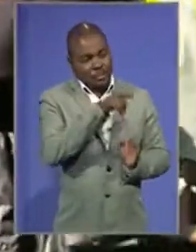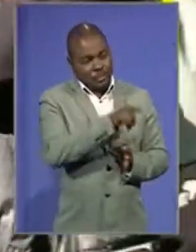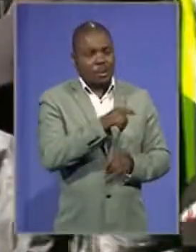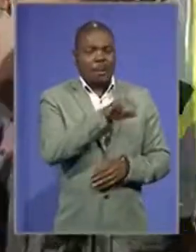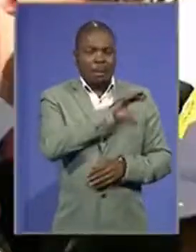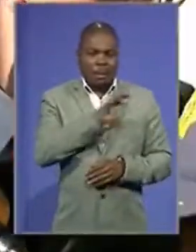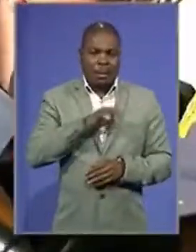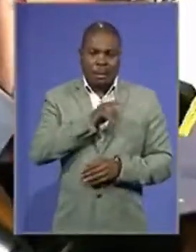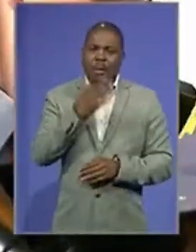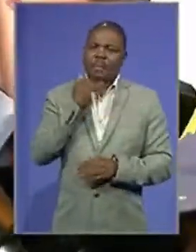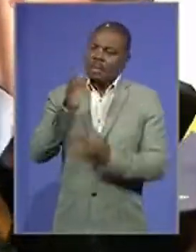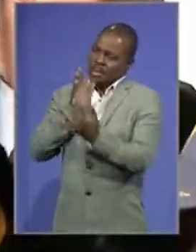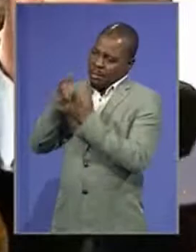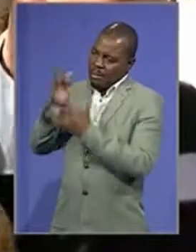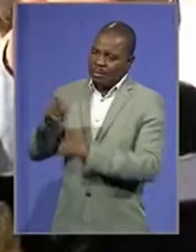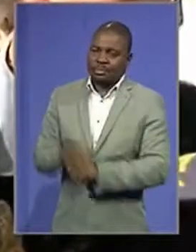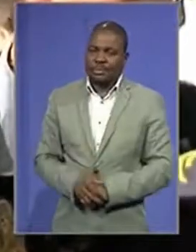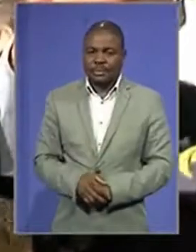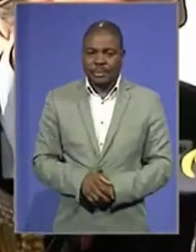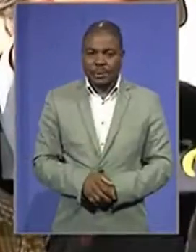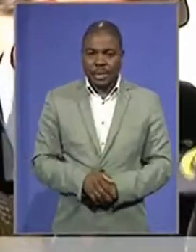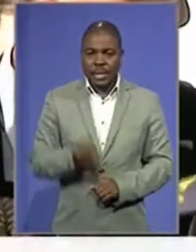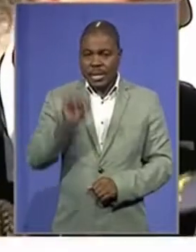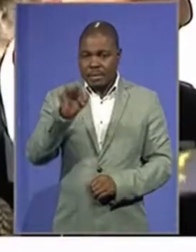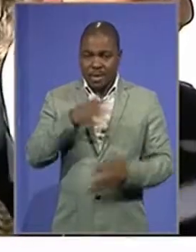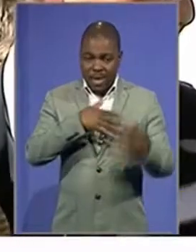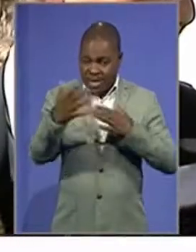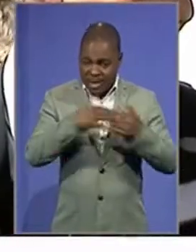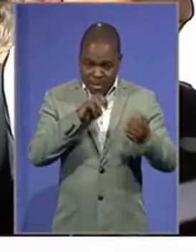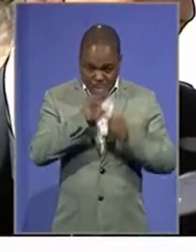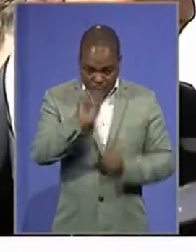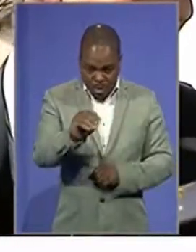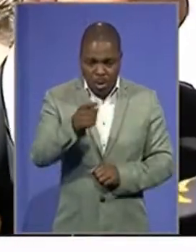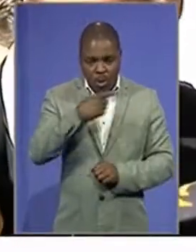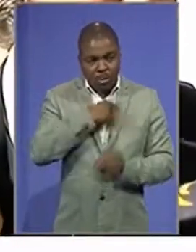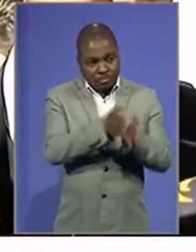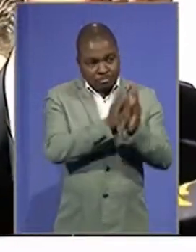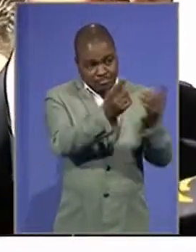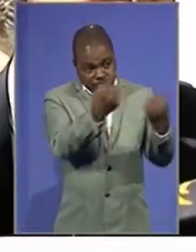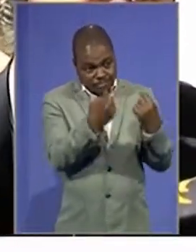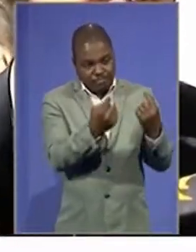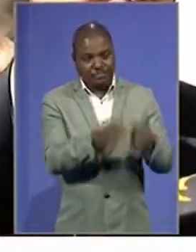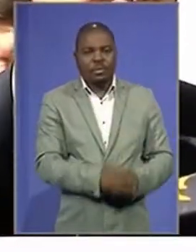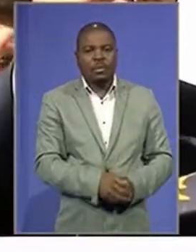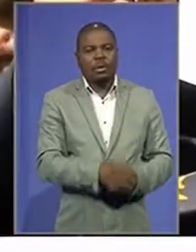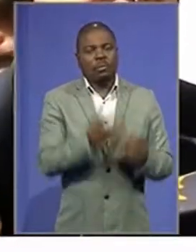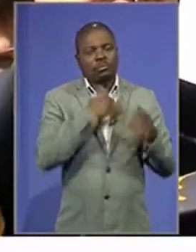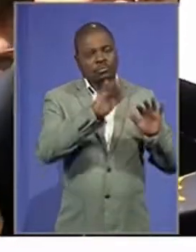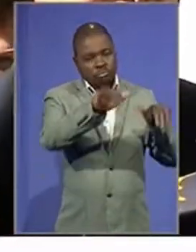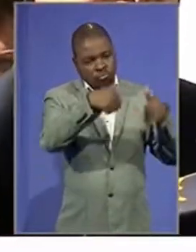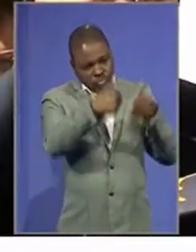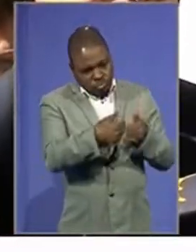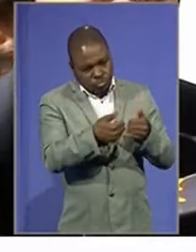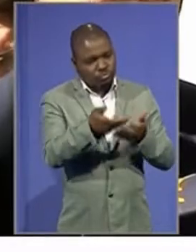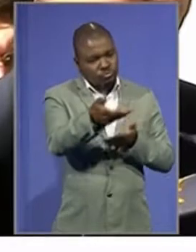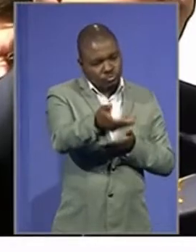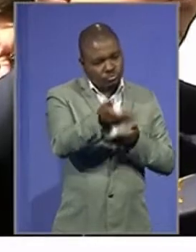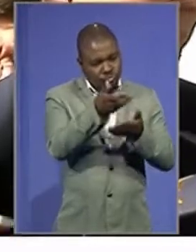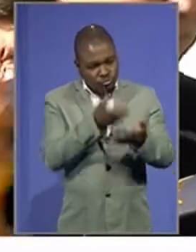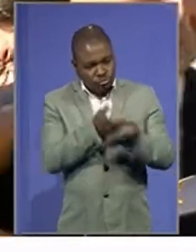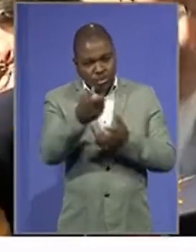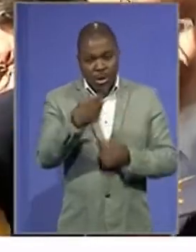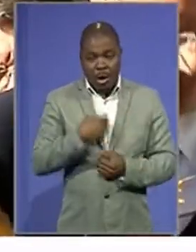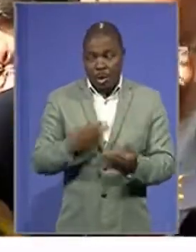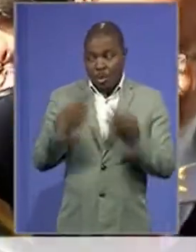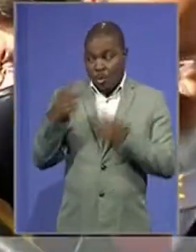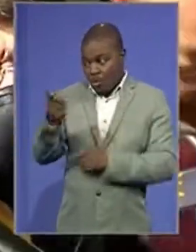bothateng bona. If there's anything missing, we will rope them in. And re tlo dula fatshe re starte go buisana. Ke tshepa le na